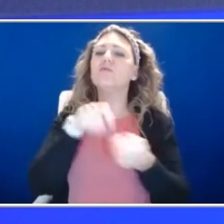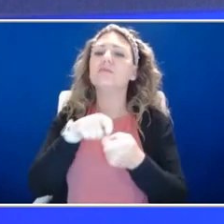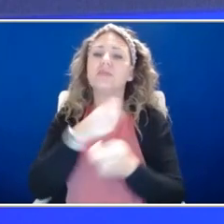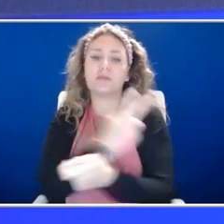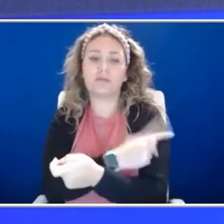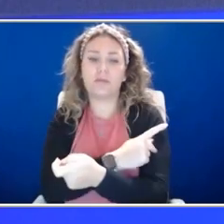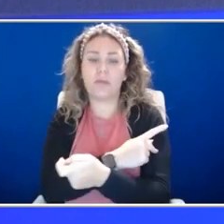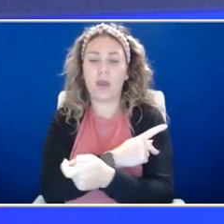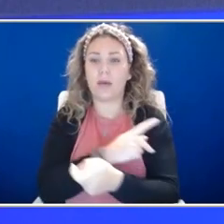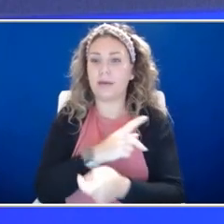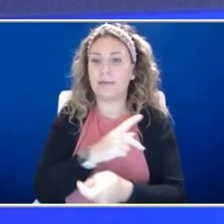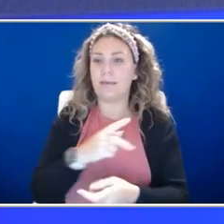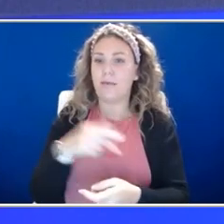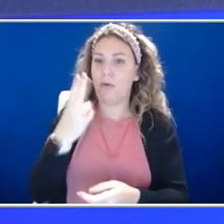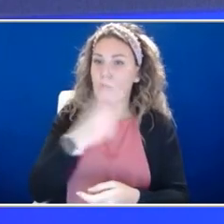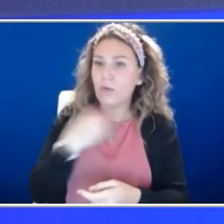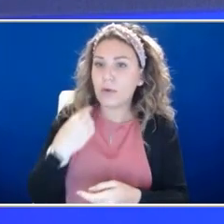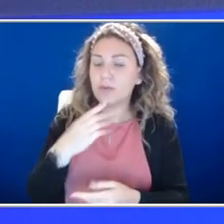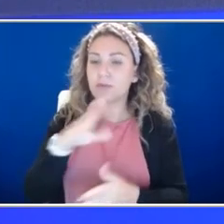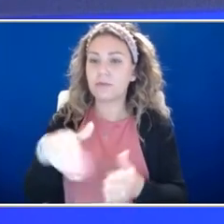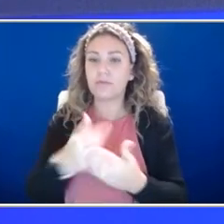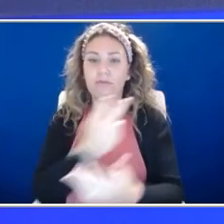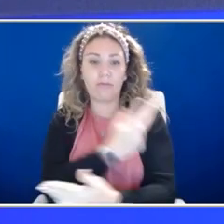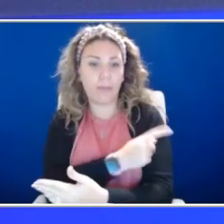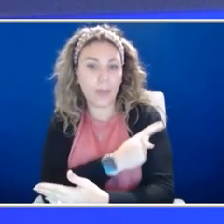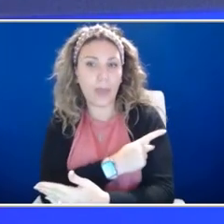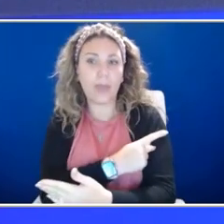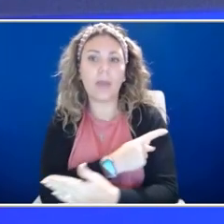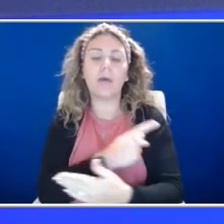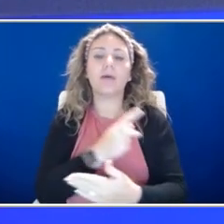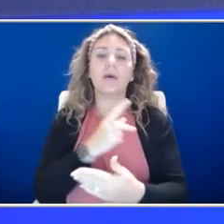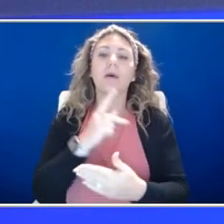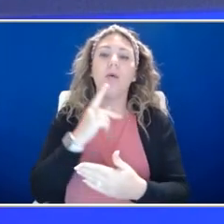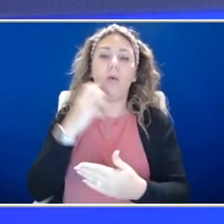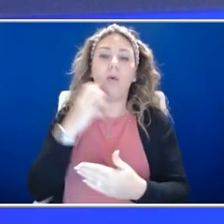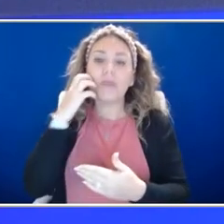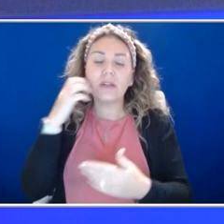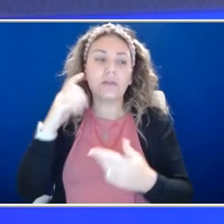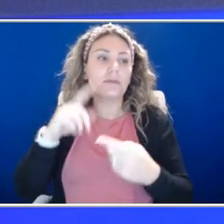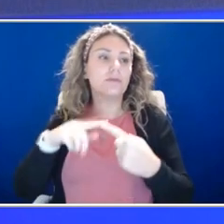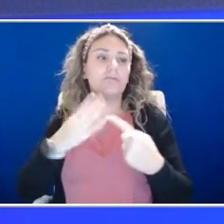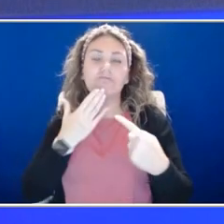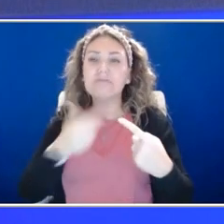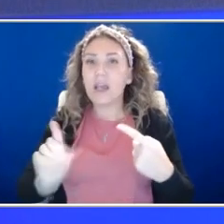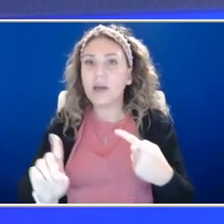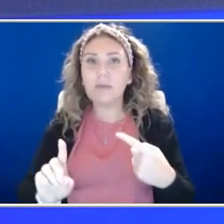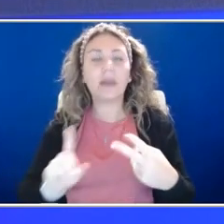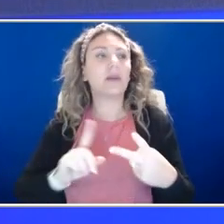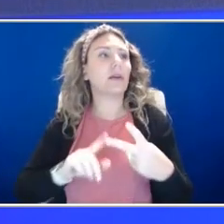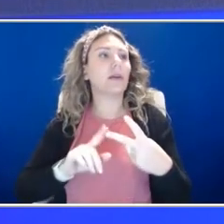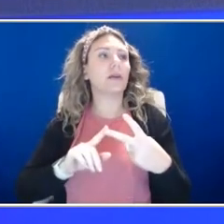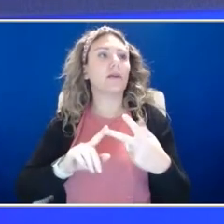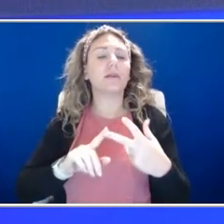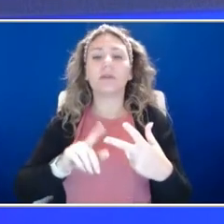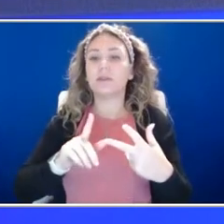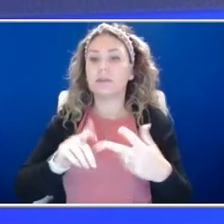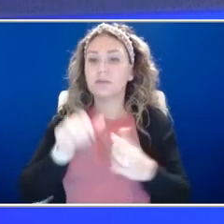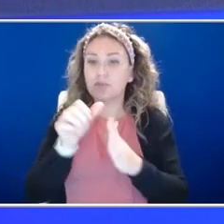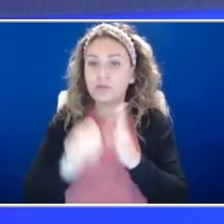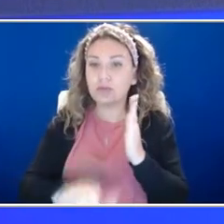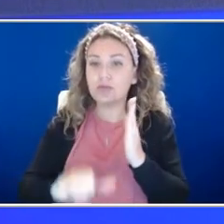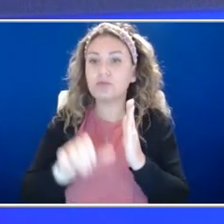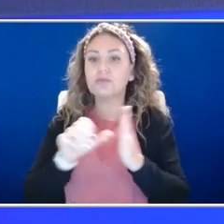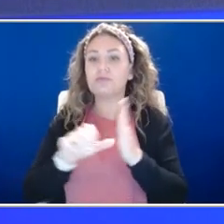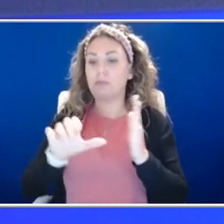risk. Older patients with obesity, diabetes, patients who get certain procedures like cardiac